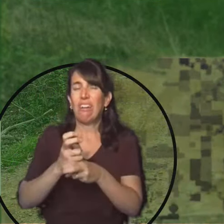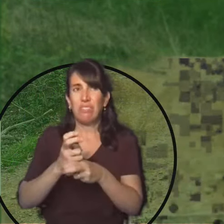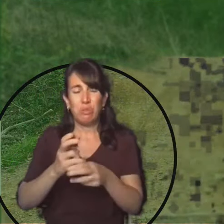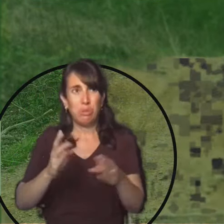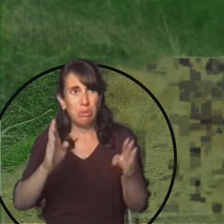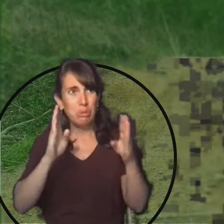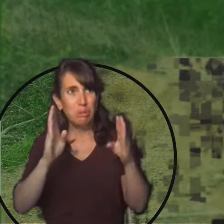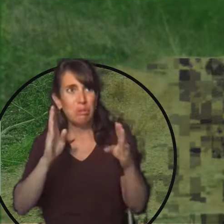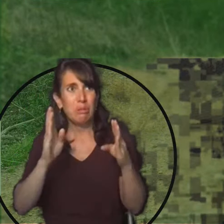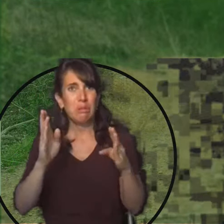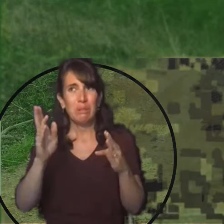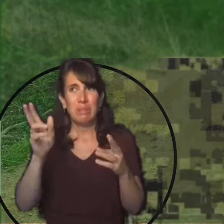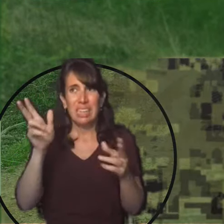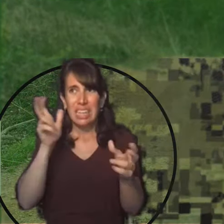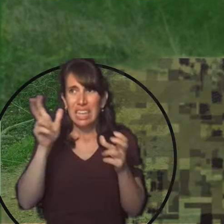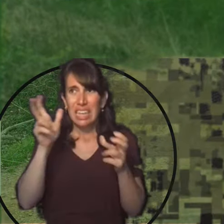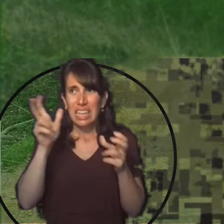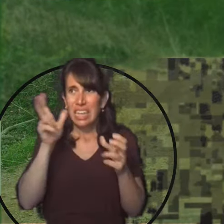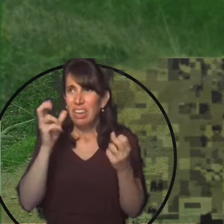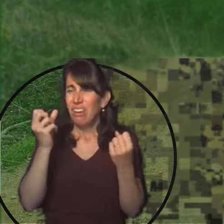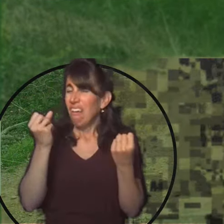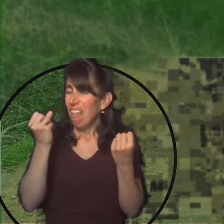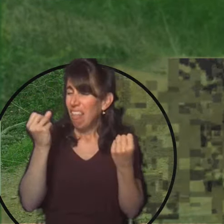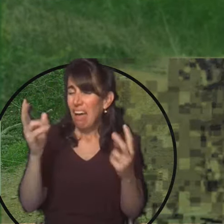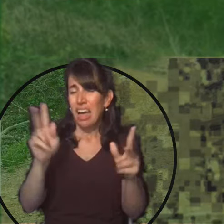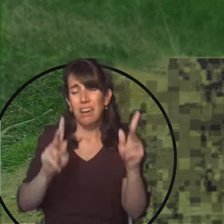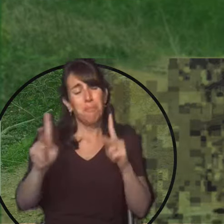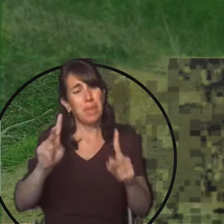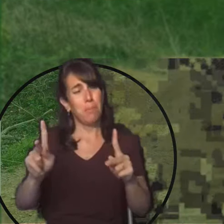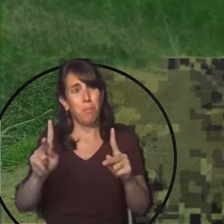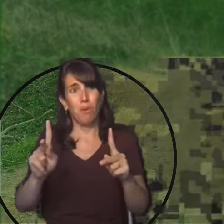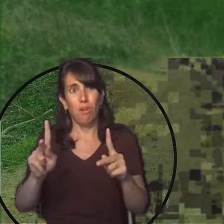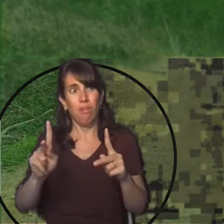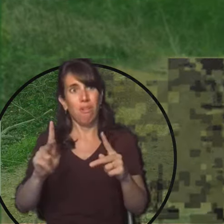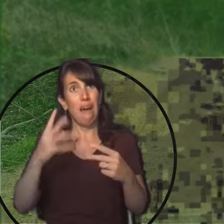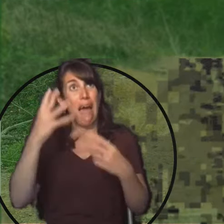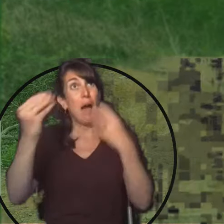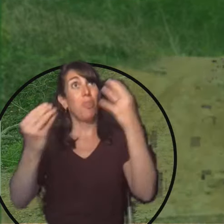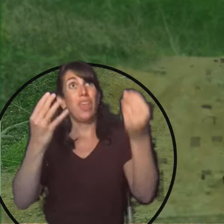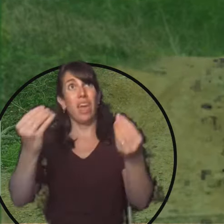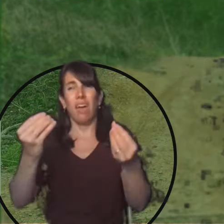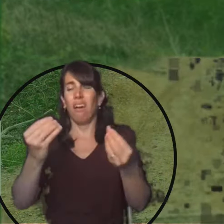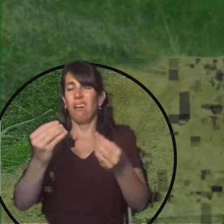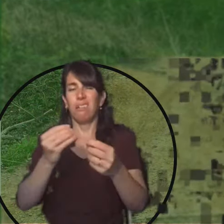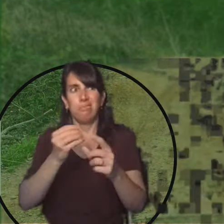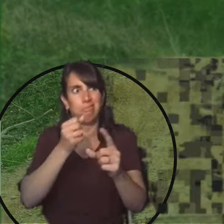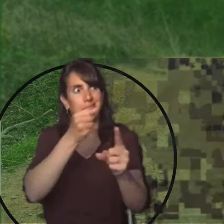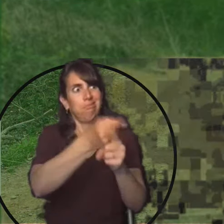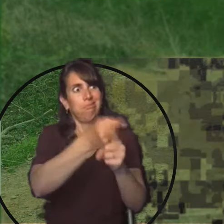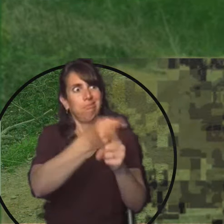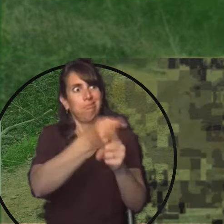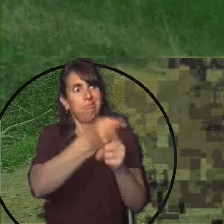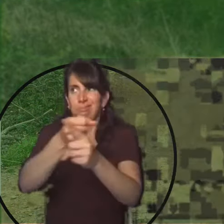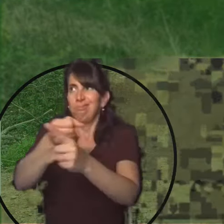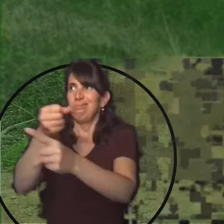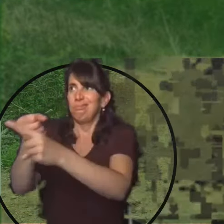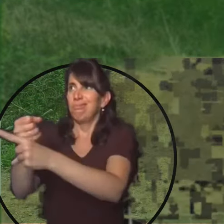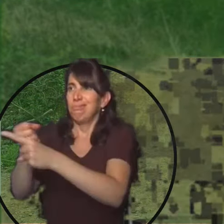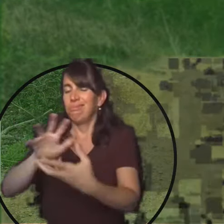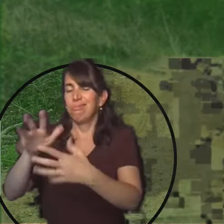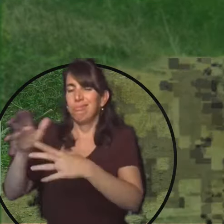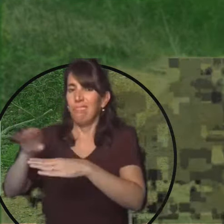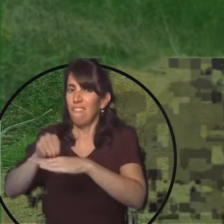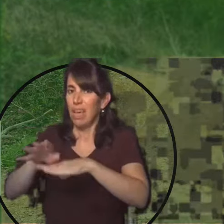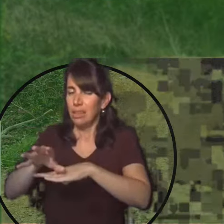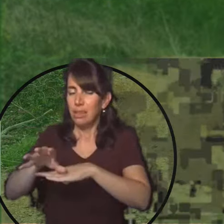experiencing, right, and our comrades in Atlanta, our comrades in Alabama, it's just, but there are things that we can do to protect ourselves. And so I think we want to